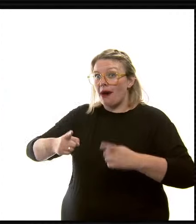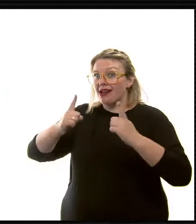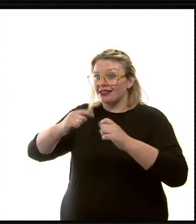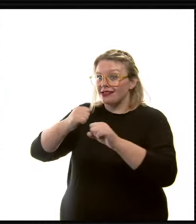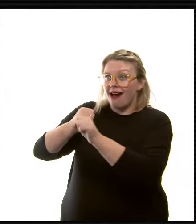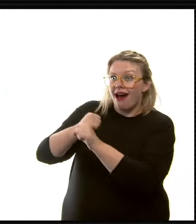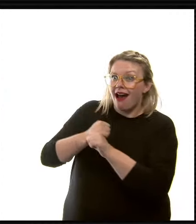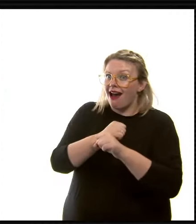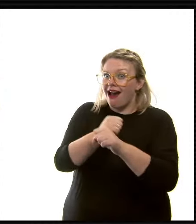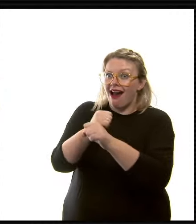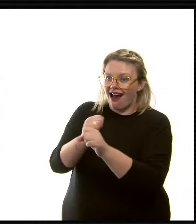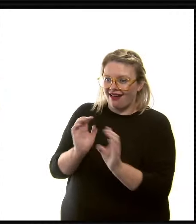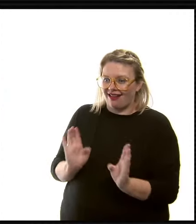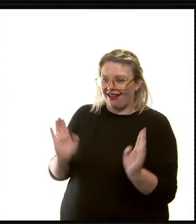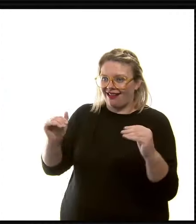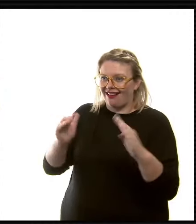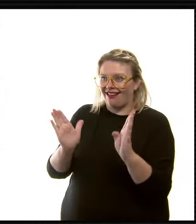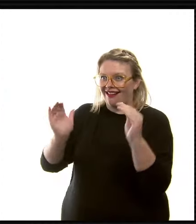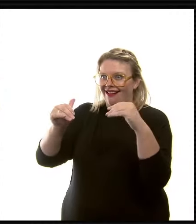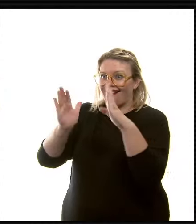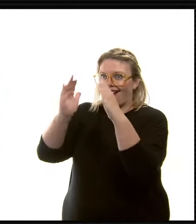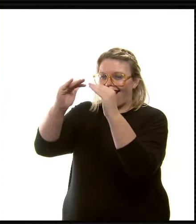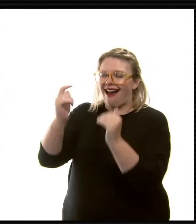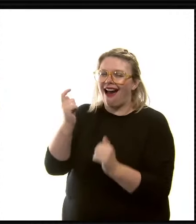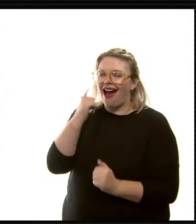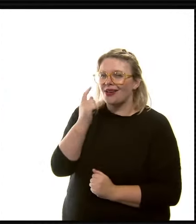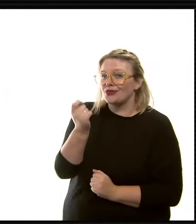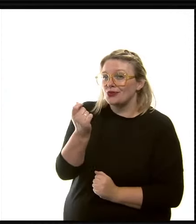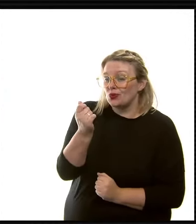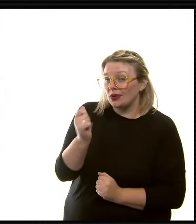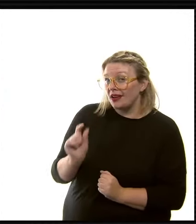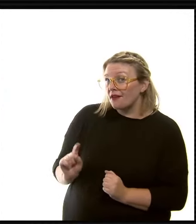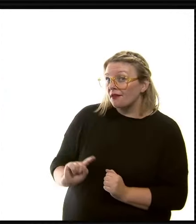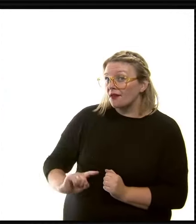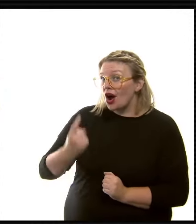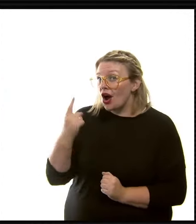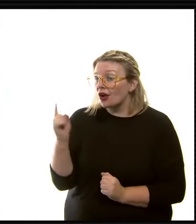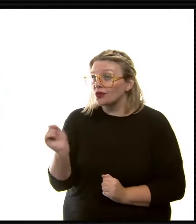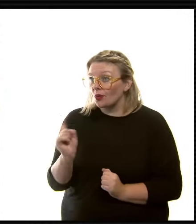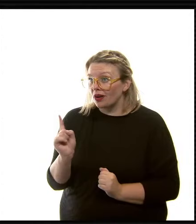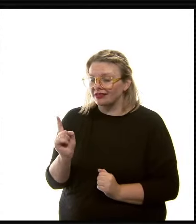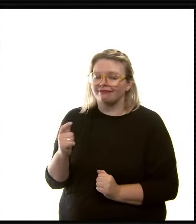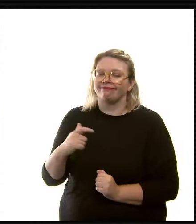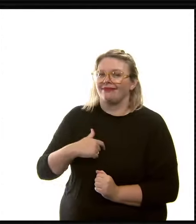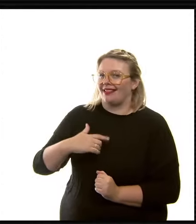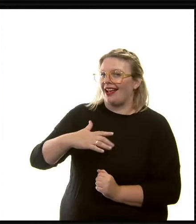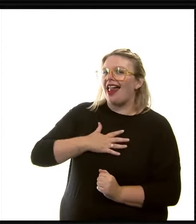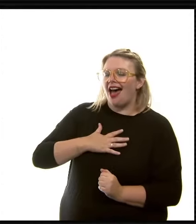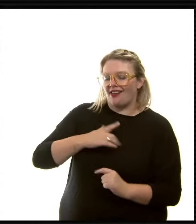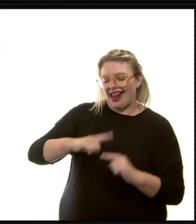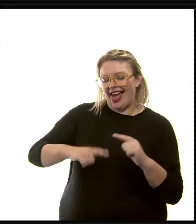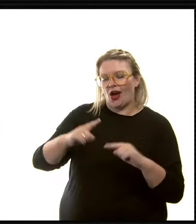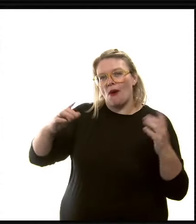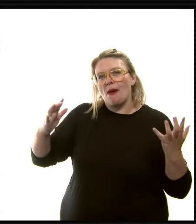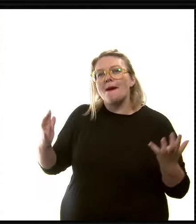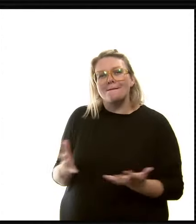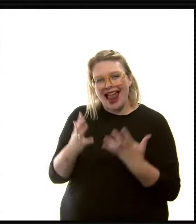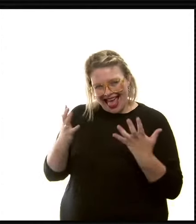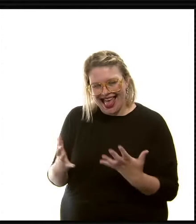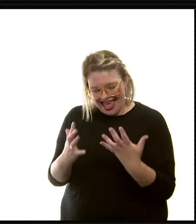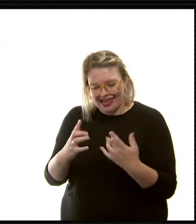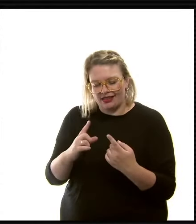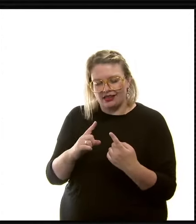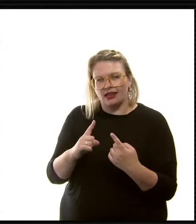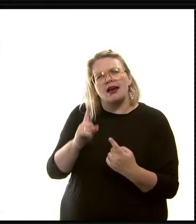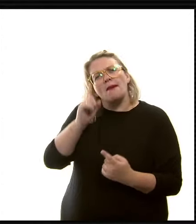as it reaches a very crucial stage. But before that, Joel, I love the playful element that comes with LEGO brick builds. But, you know, there can